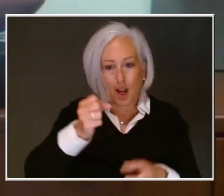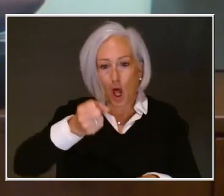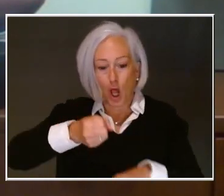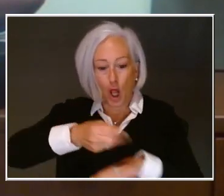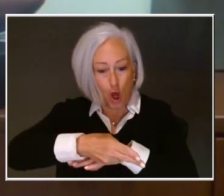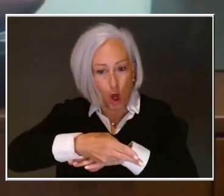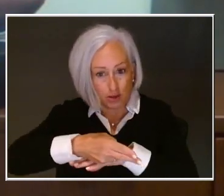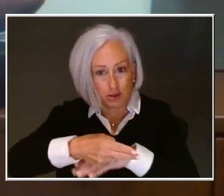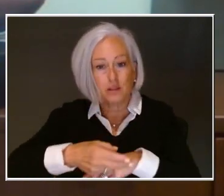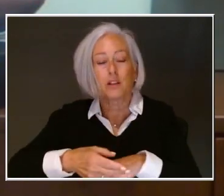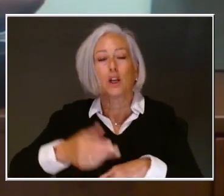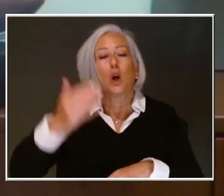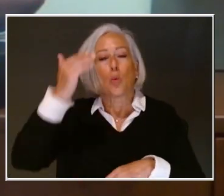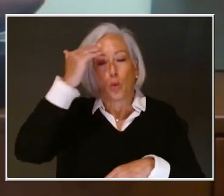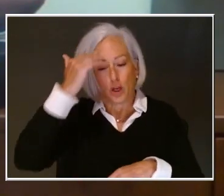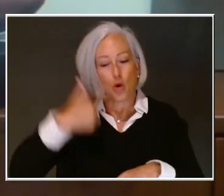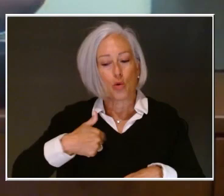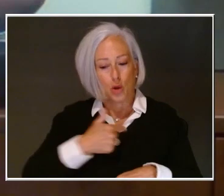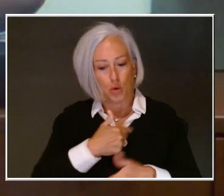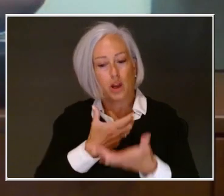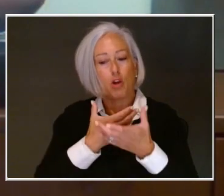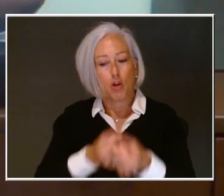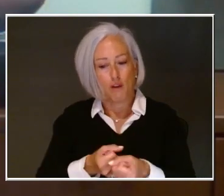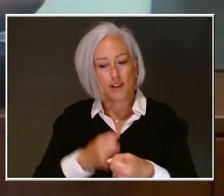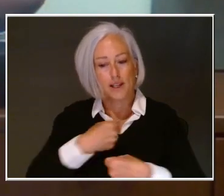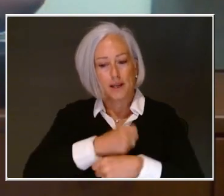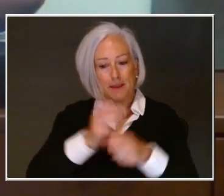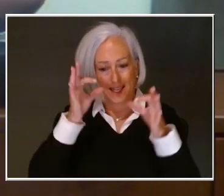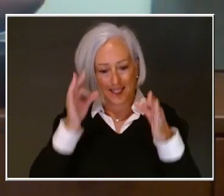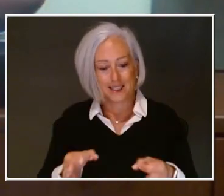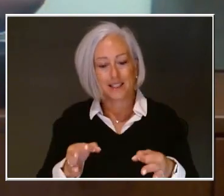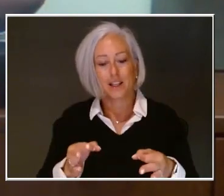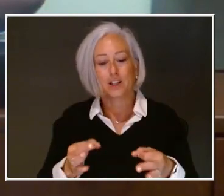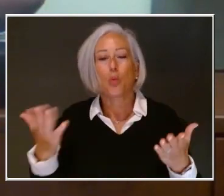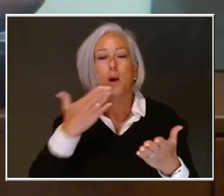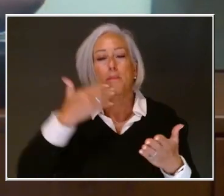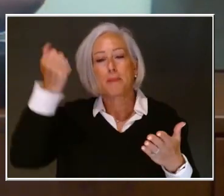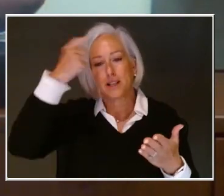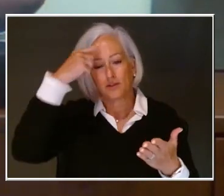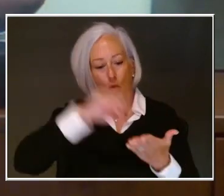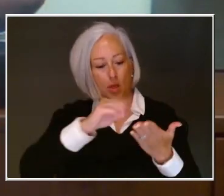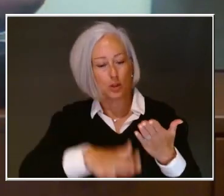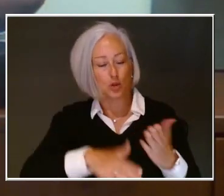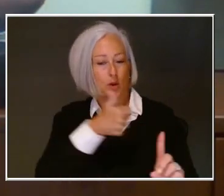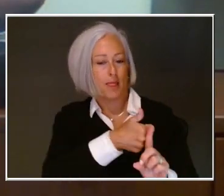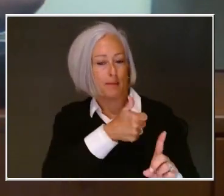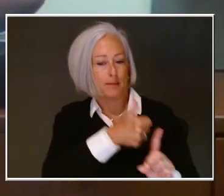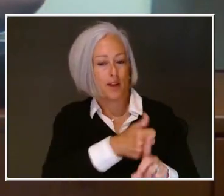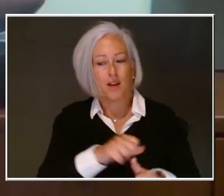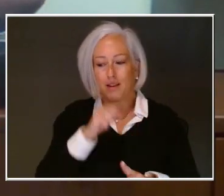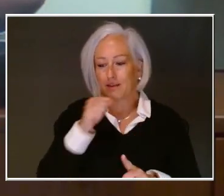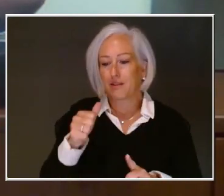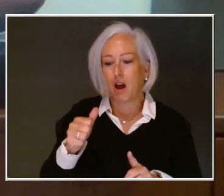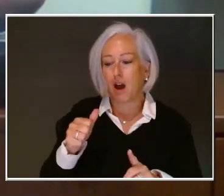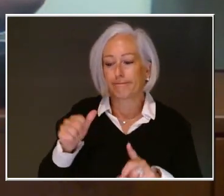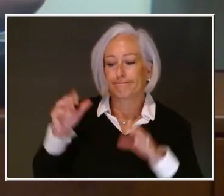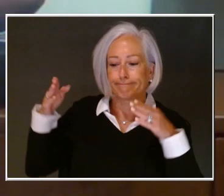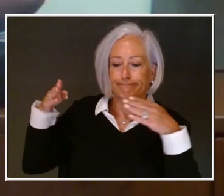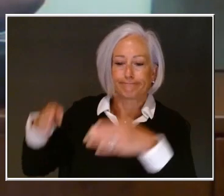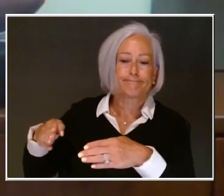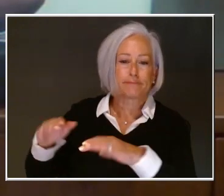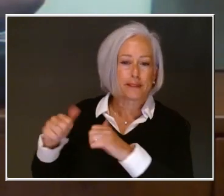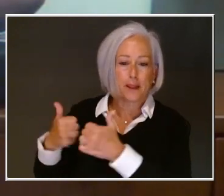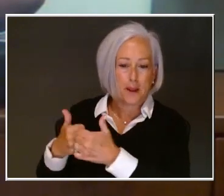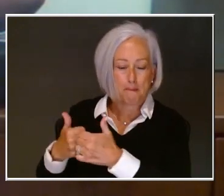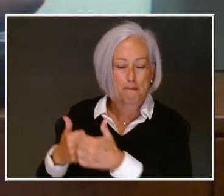support that we can make that decision that's in the best interest of student athlete. The other thing about this program is we